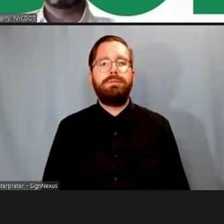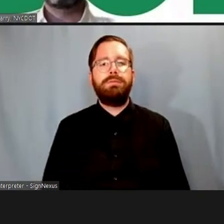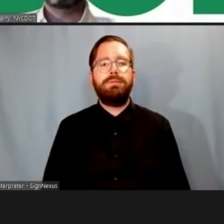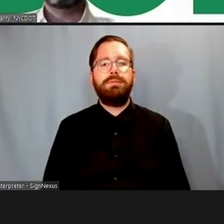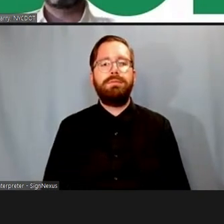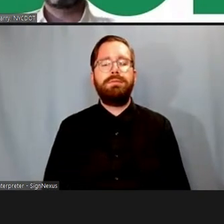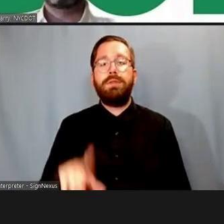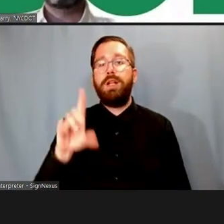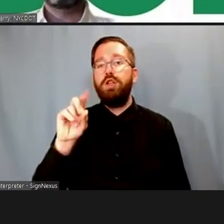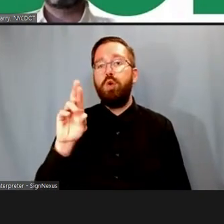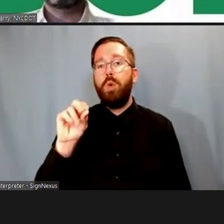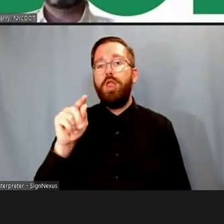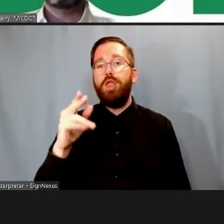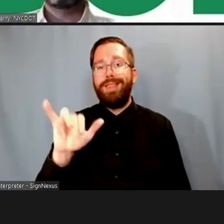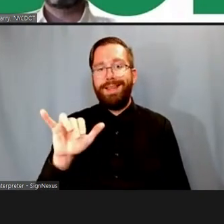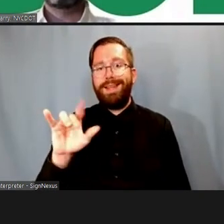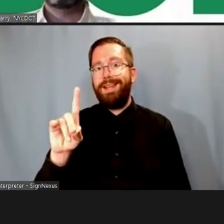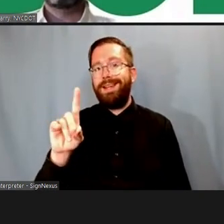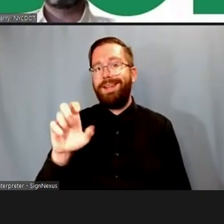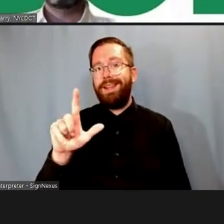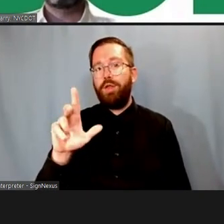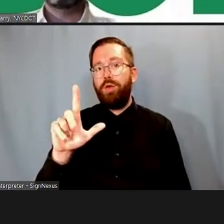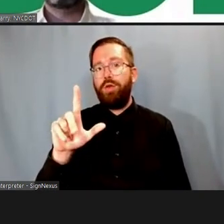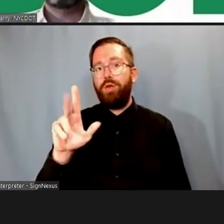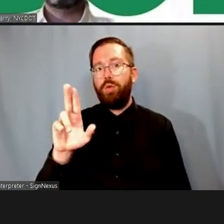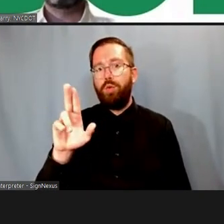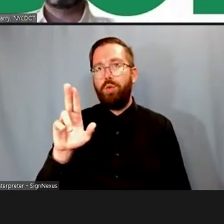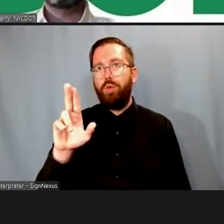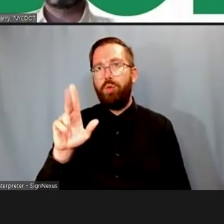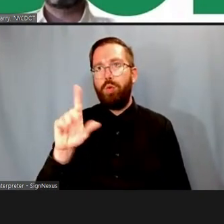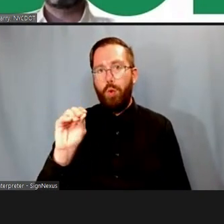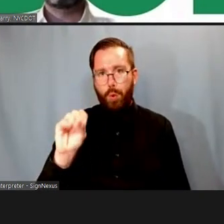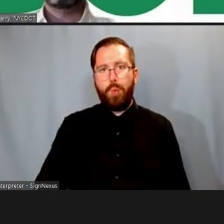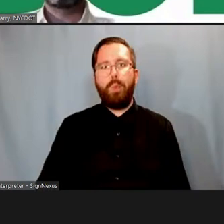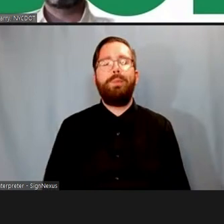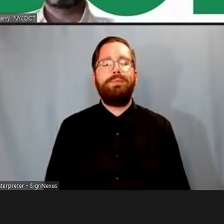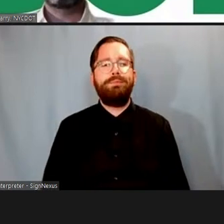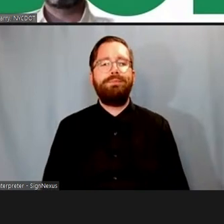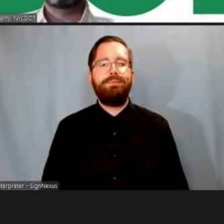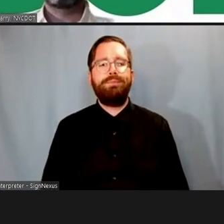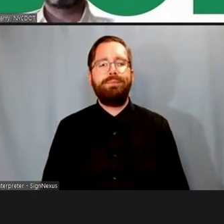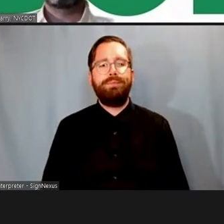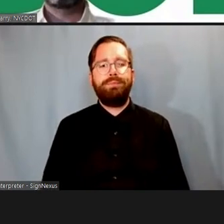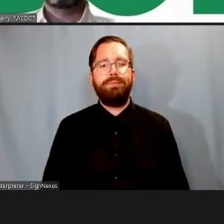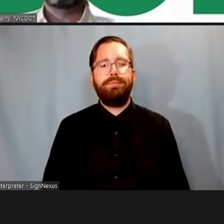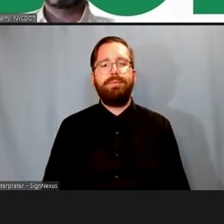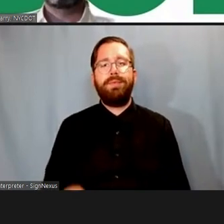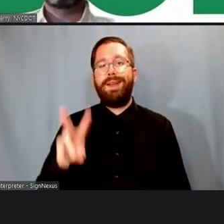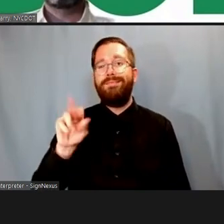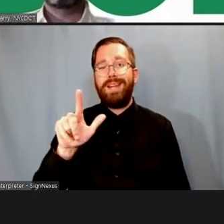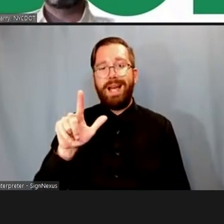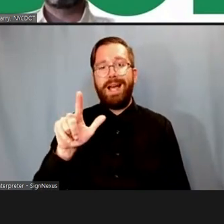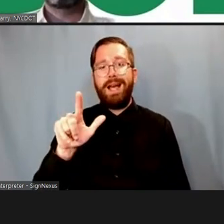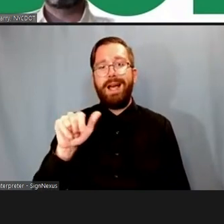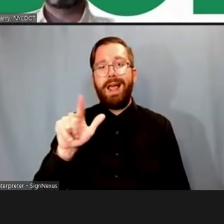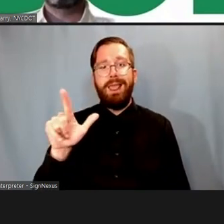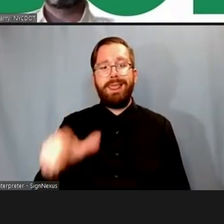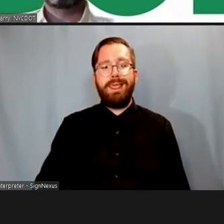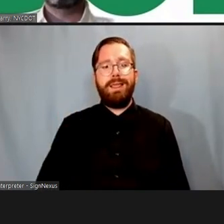dorothy dululu delulo sorry al al